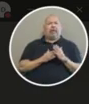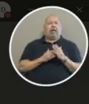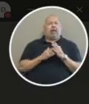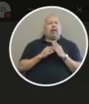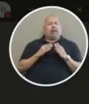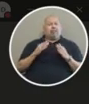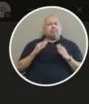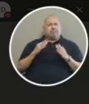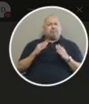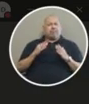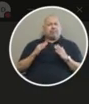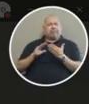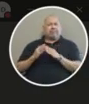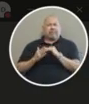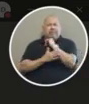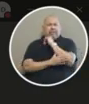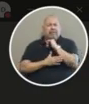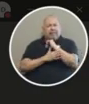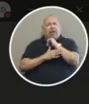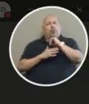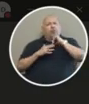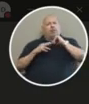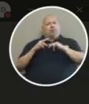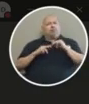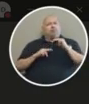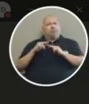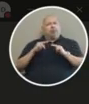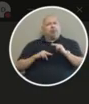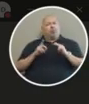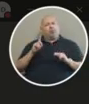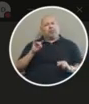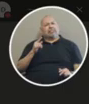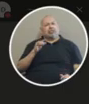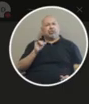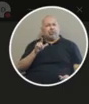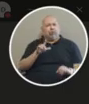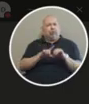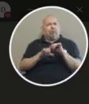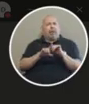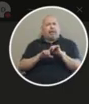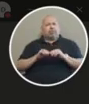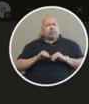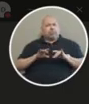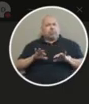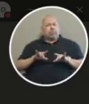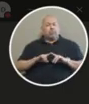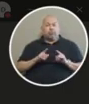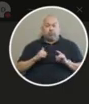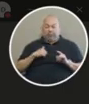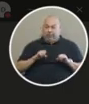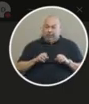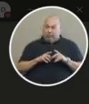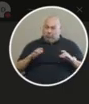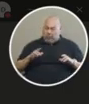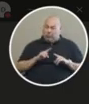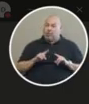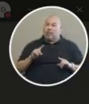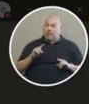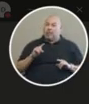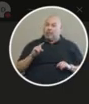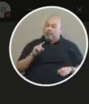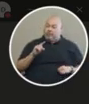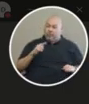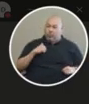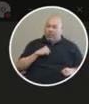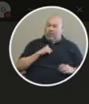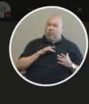county facilities where that digital El Paso is alive and well. In terms of broadening that, we're happy to do that, and